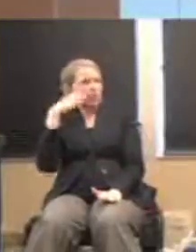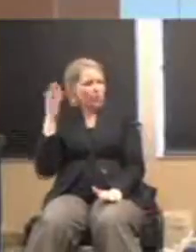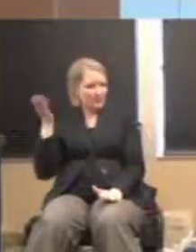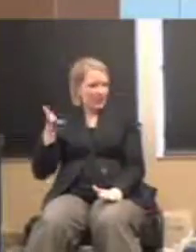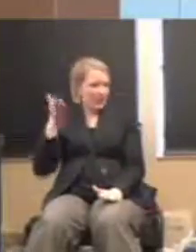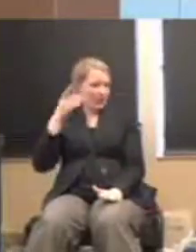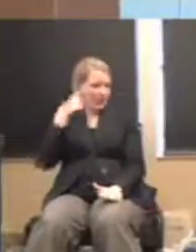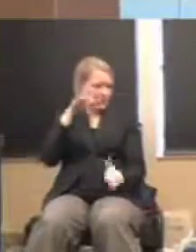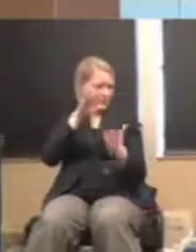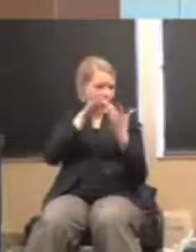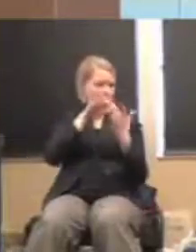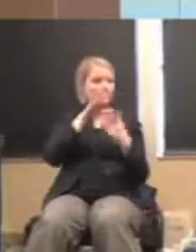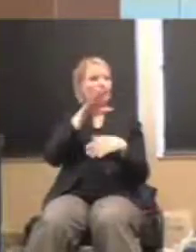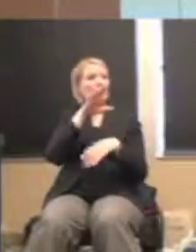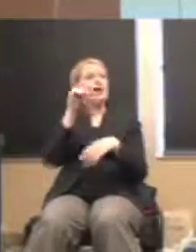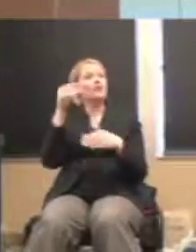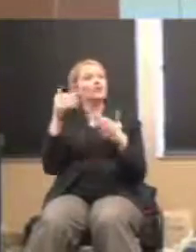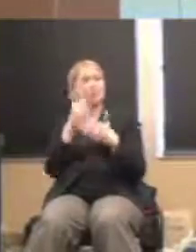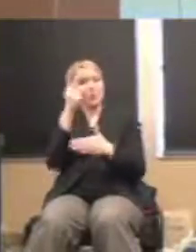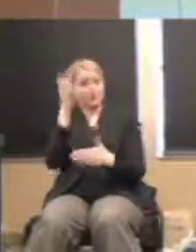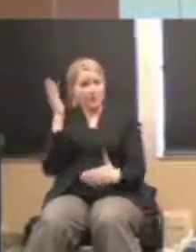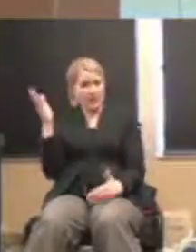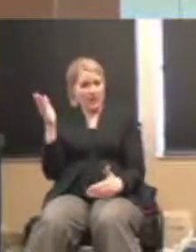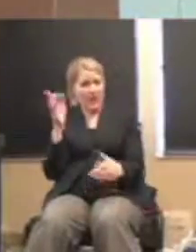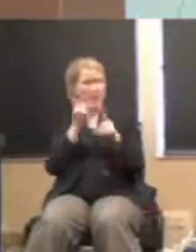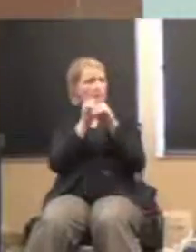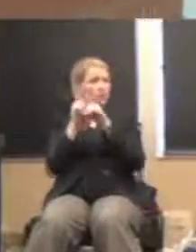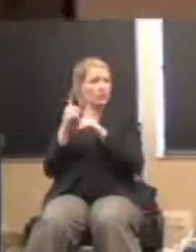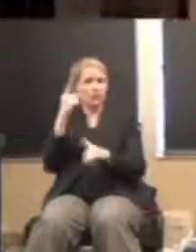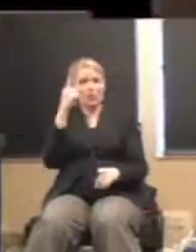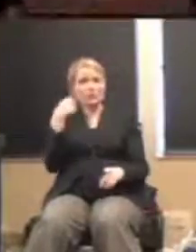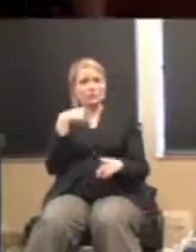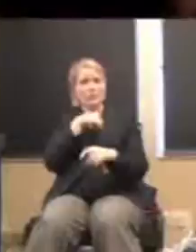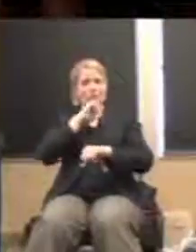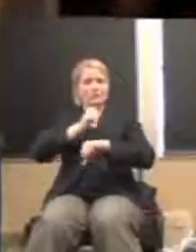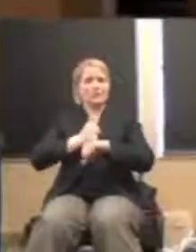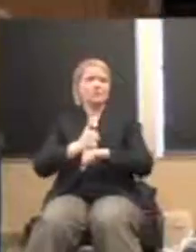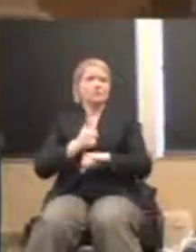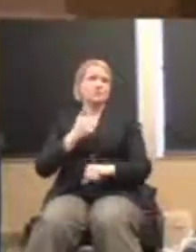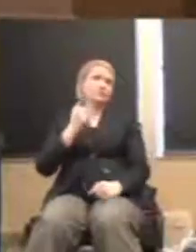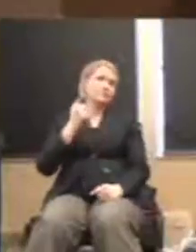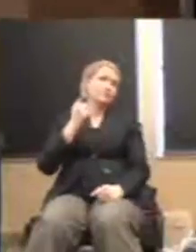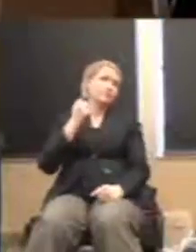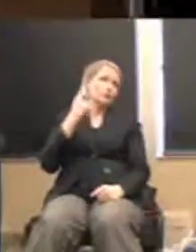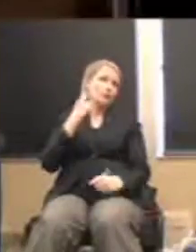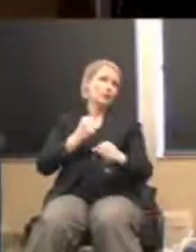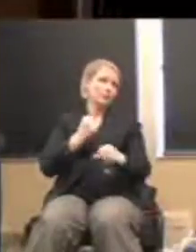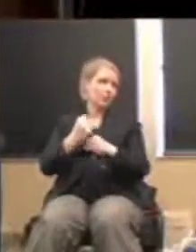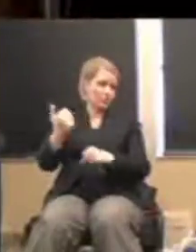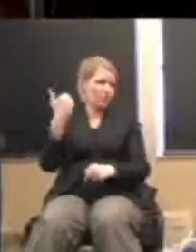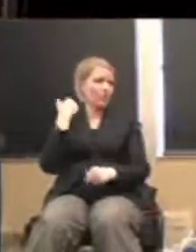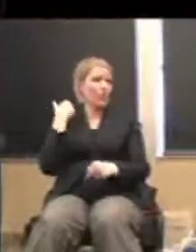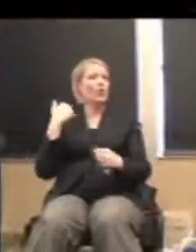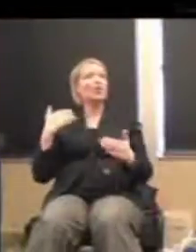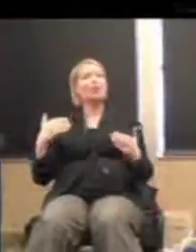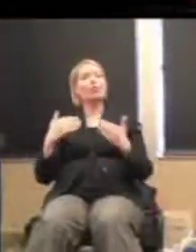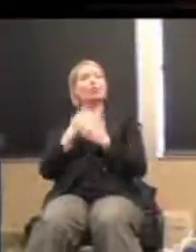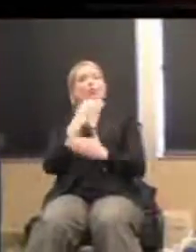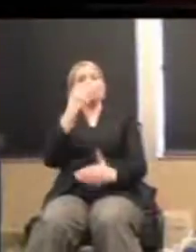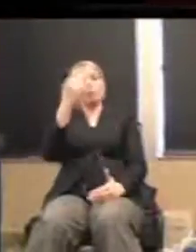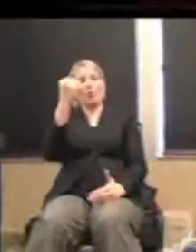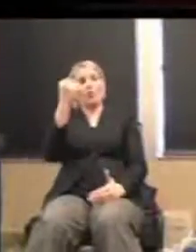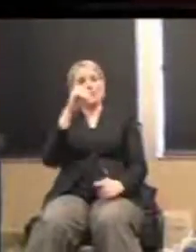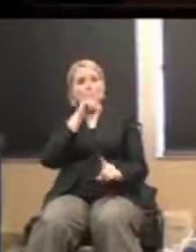The new ones are there as well as the ones that were established 2 years ago. The new 14 report